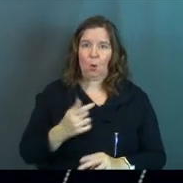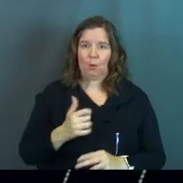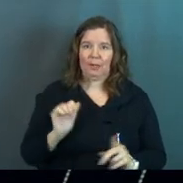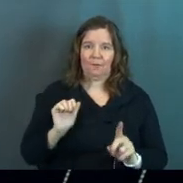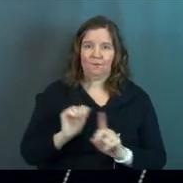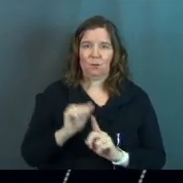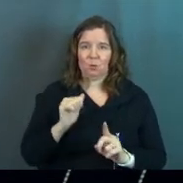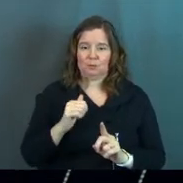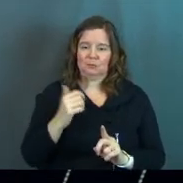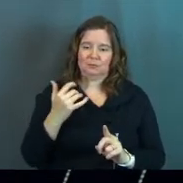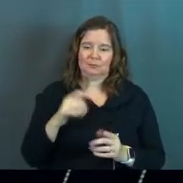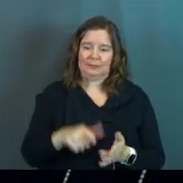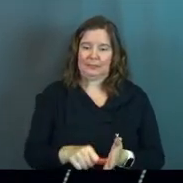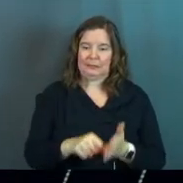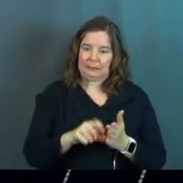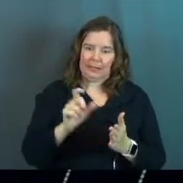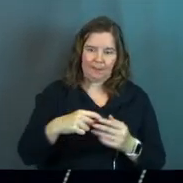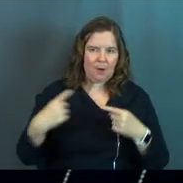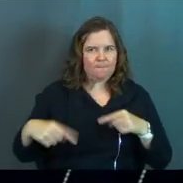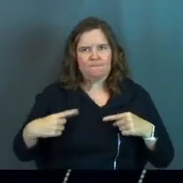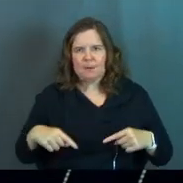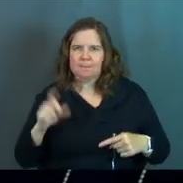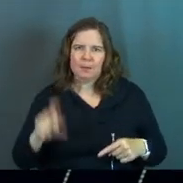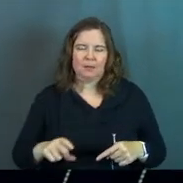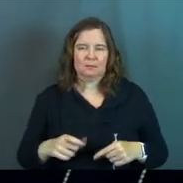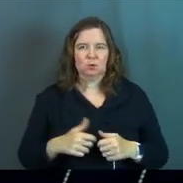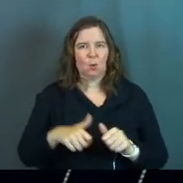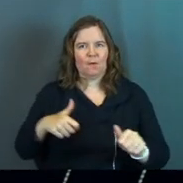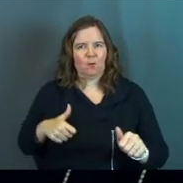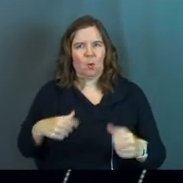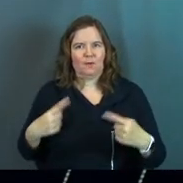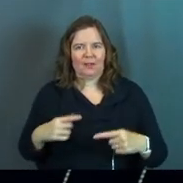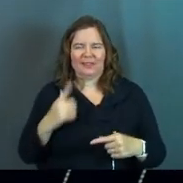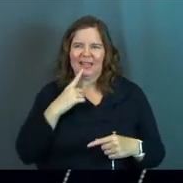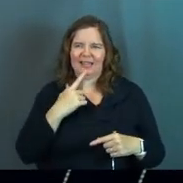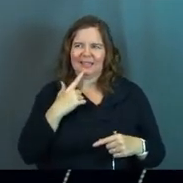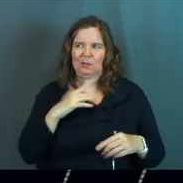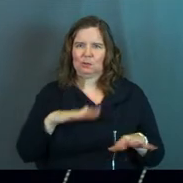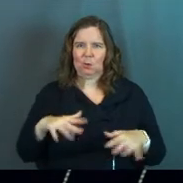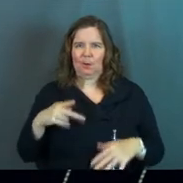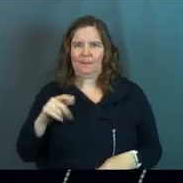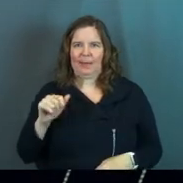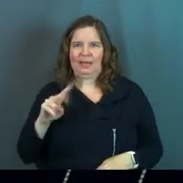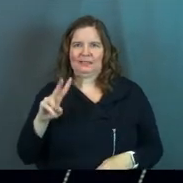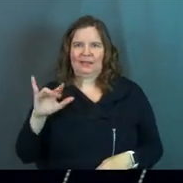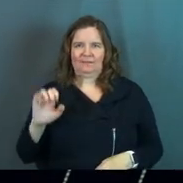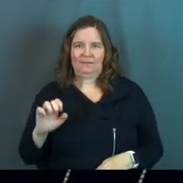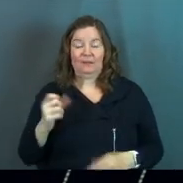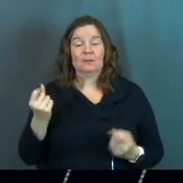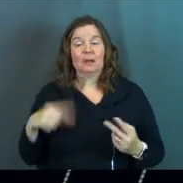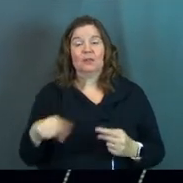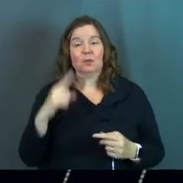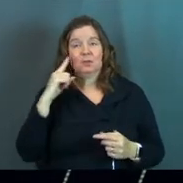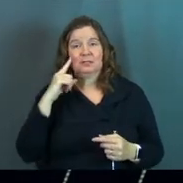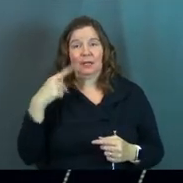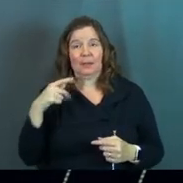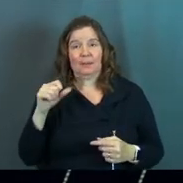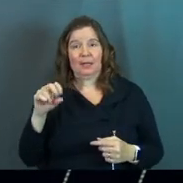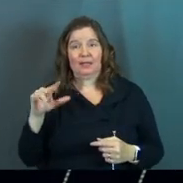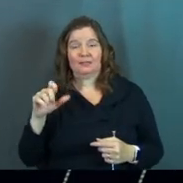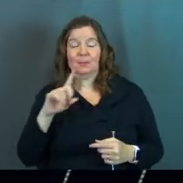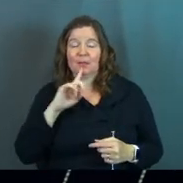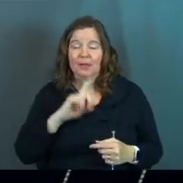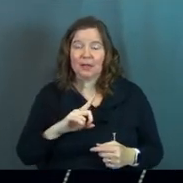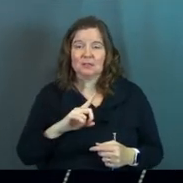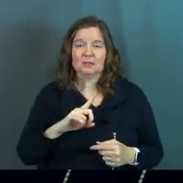fools insist on quarreling. Avoid a fight. Man, that sounds so passive, doesn't it? A lot of these are going to sound passive to you, but